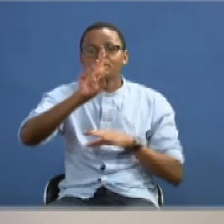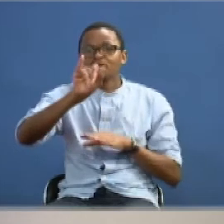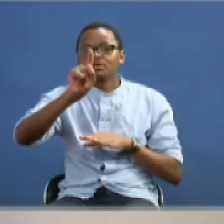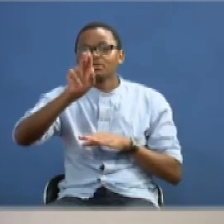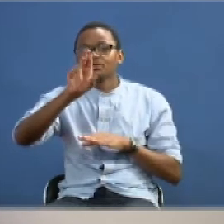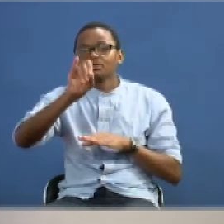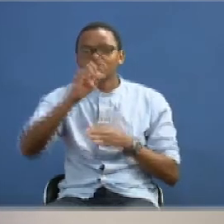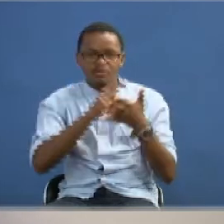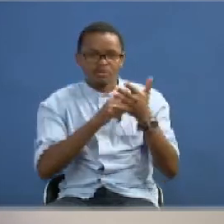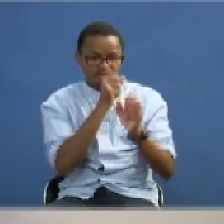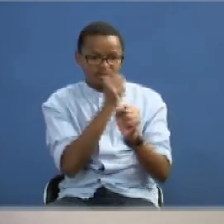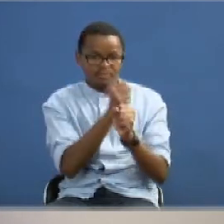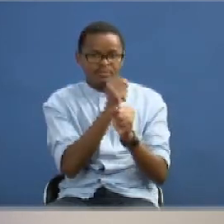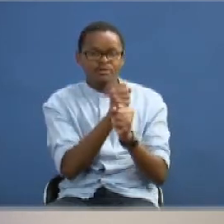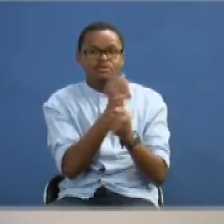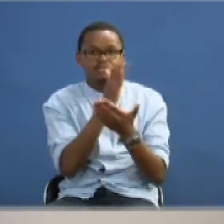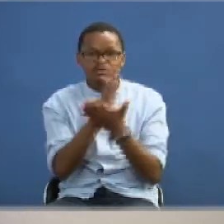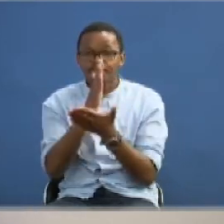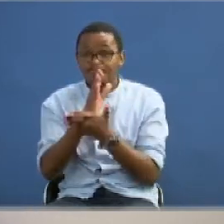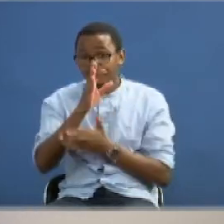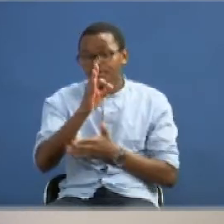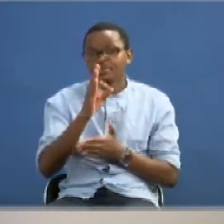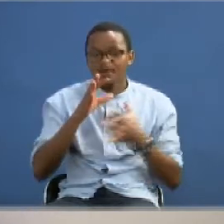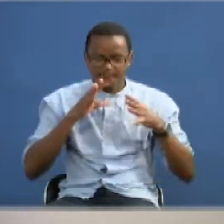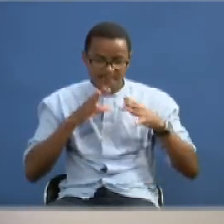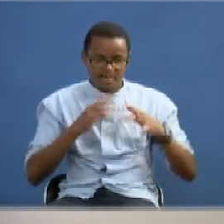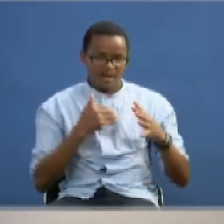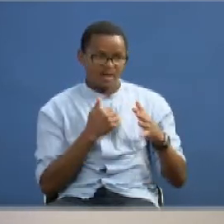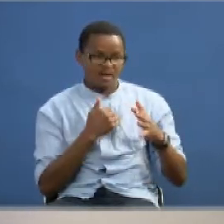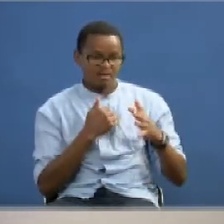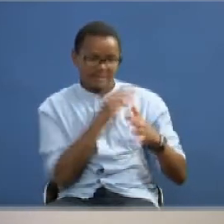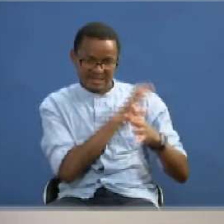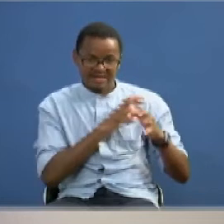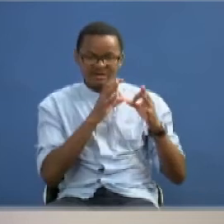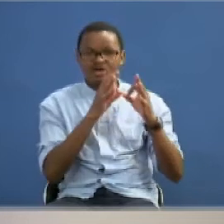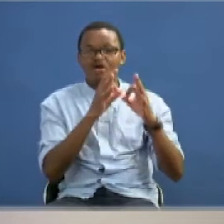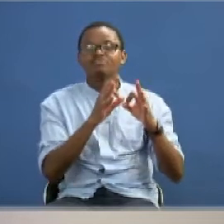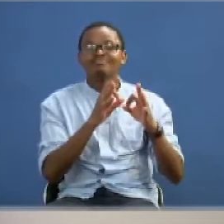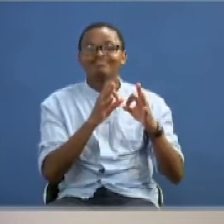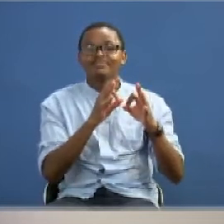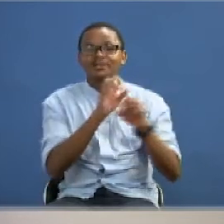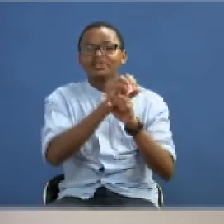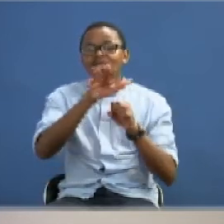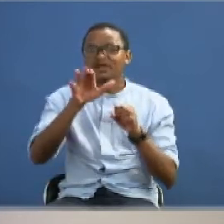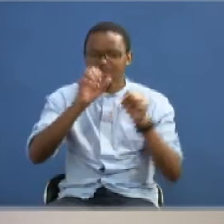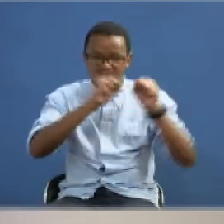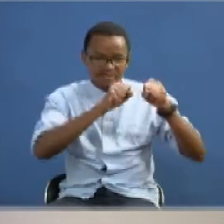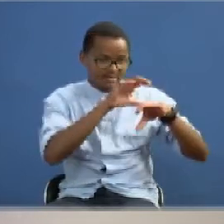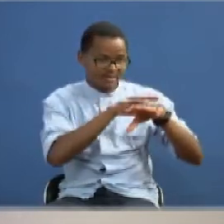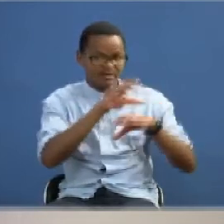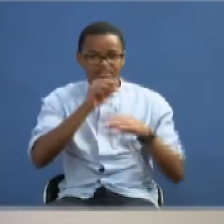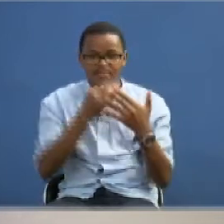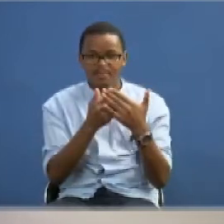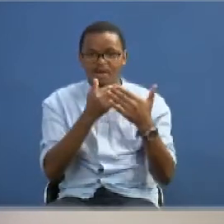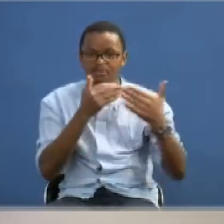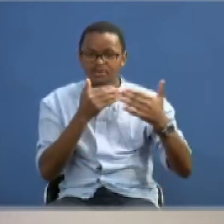which is really to make sure that if there are people who have symptoms of COVID-19, we are able to get them